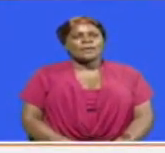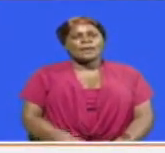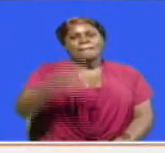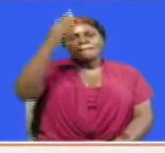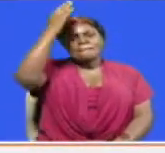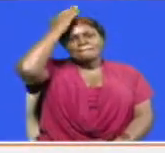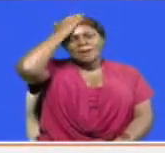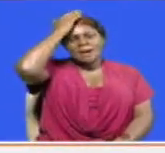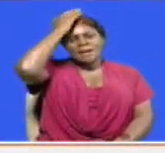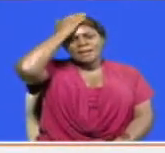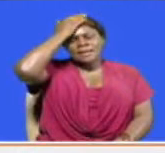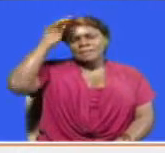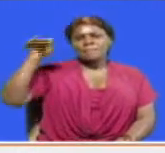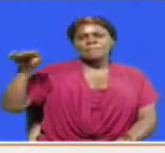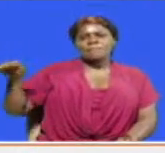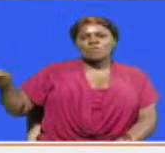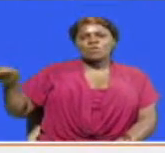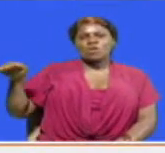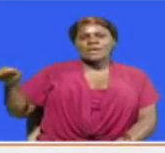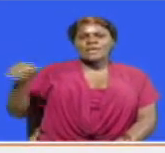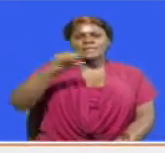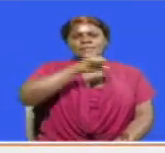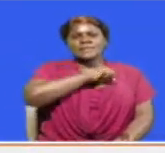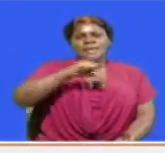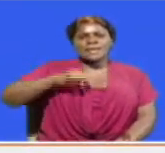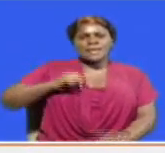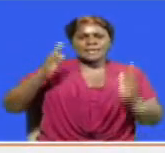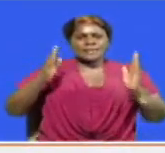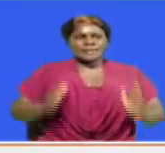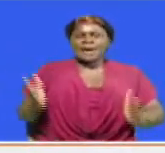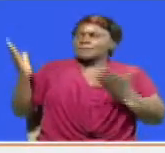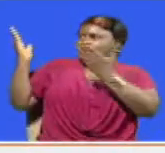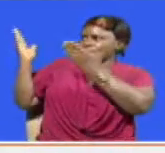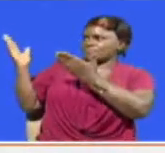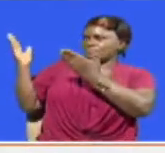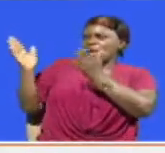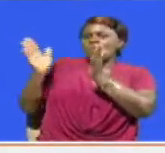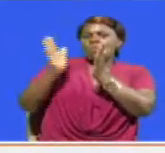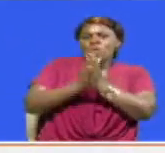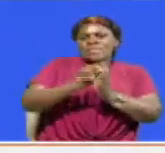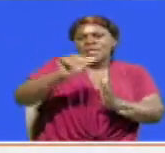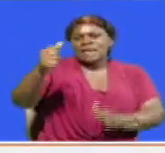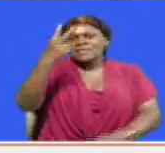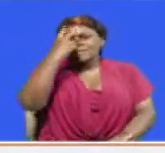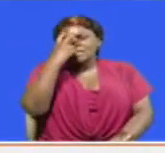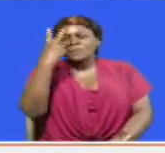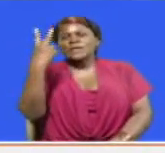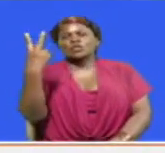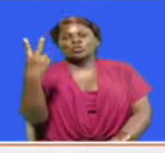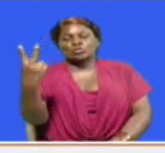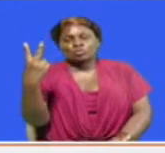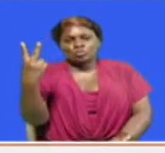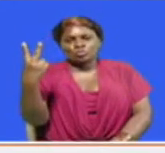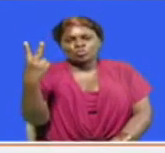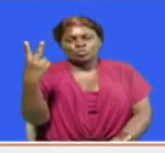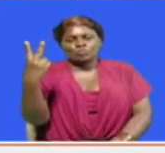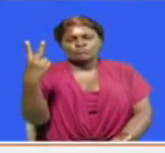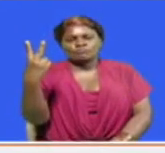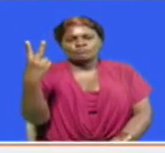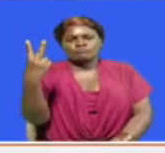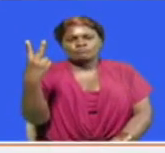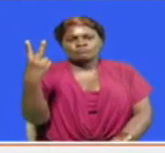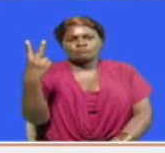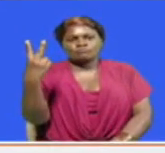On Monday mid-morning, Uasin Gishu Senator Jackson Mandago, alongside his co-accused Joshua Lelei and Mesha